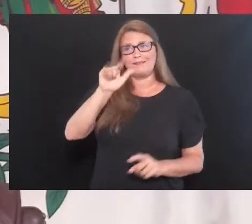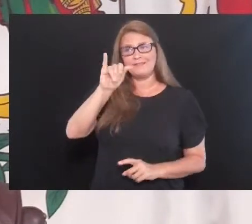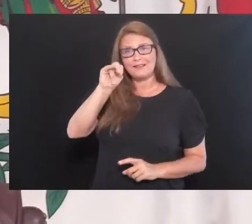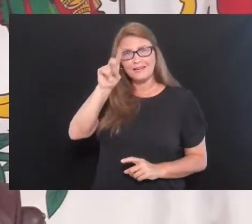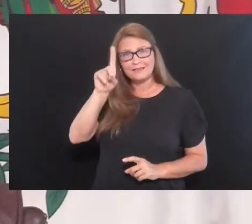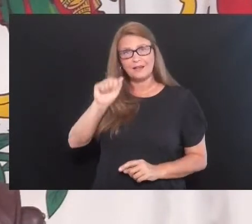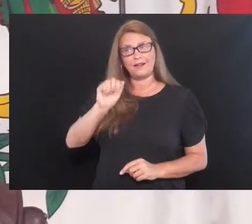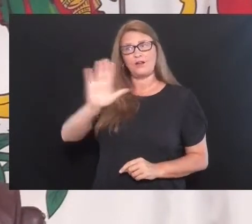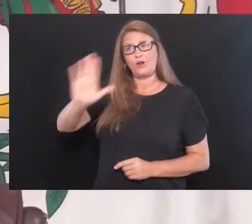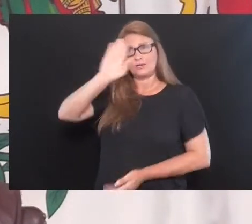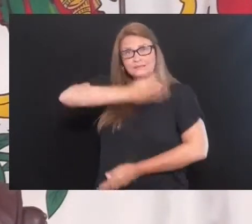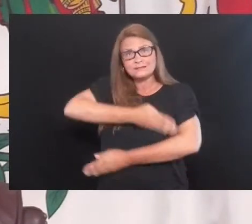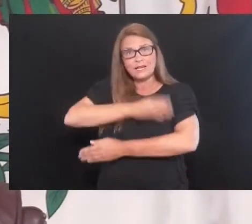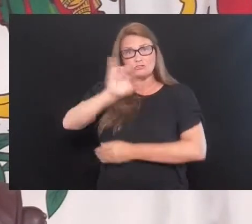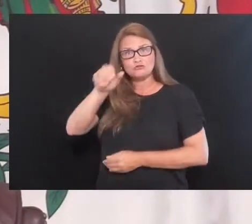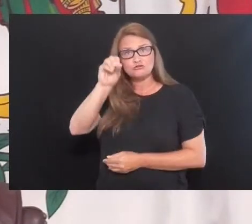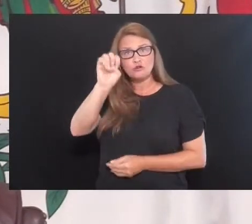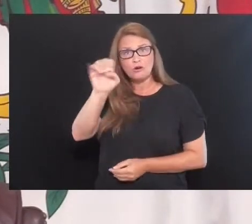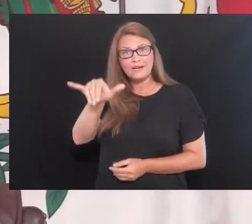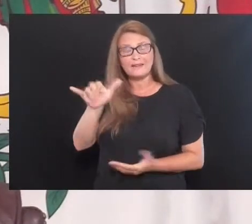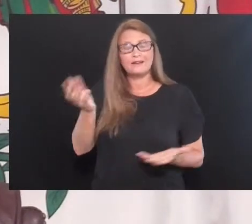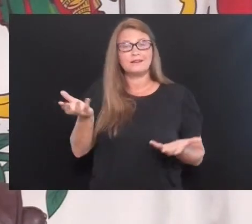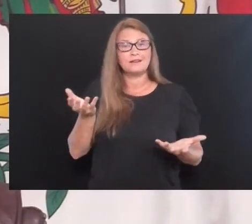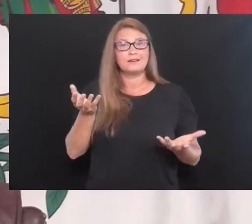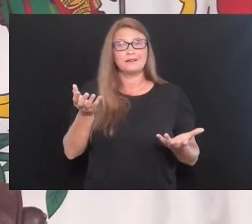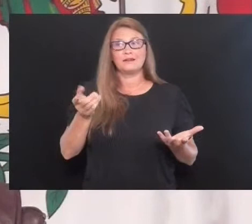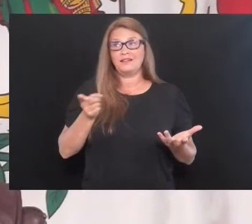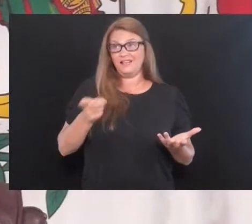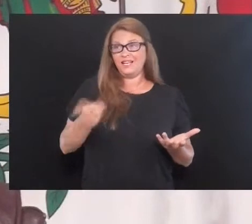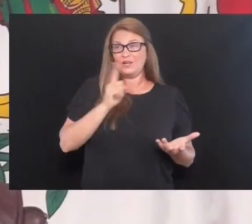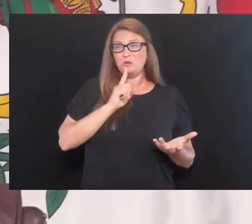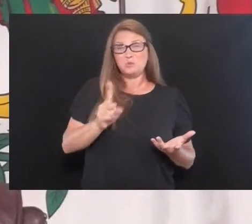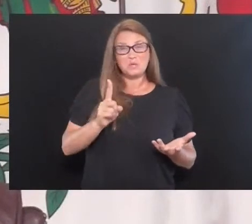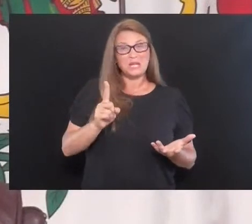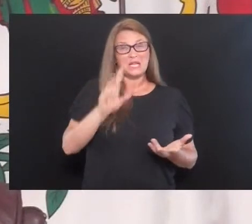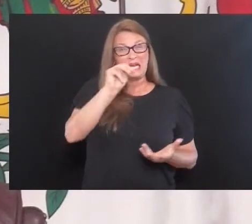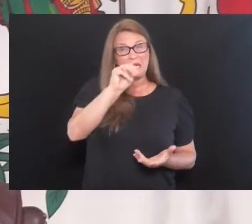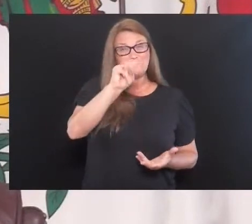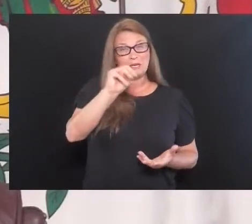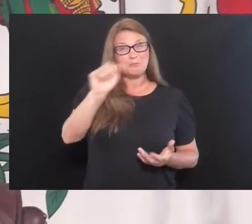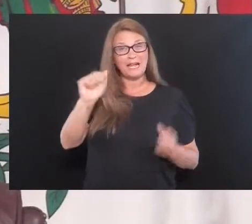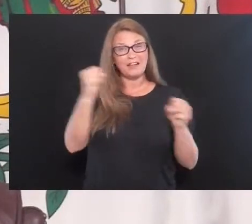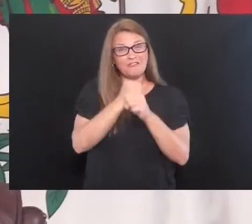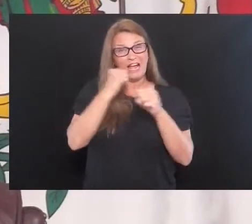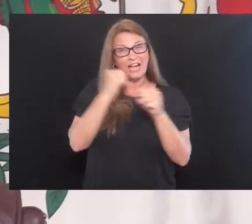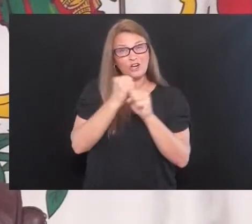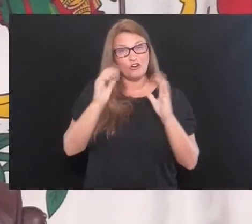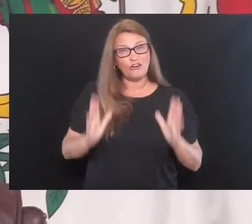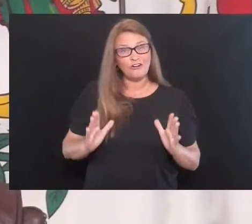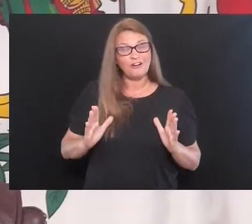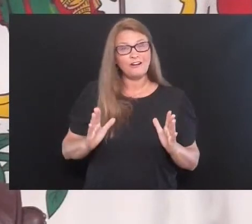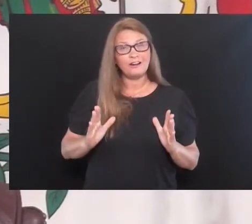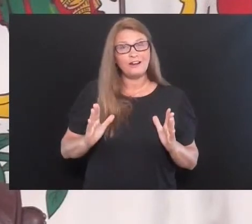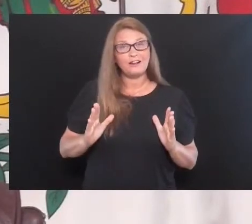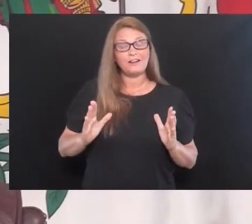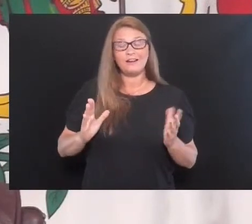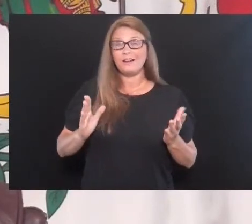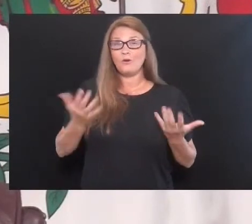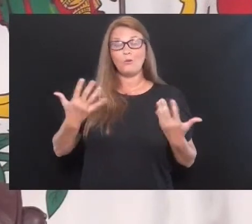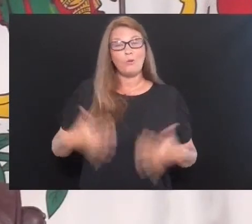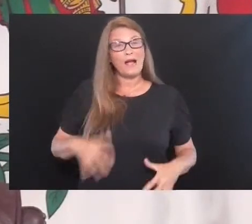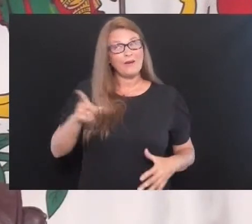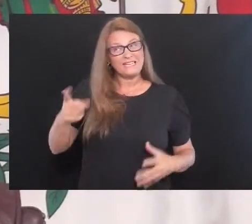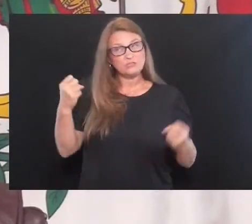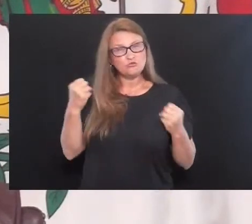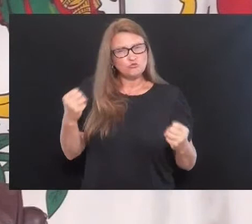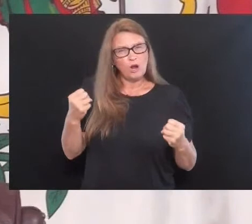her son, and here's a champion guy. I mean, a guy that was the toughest of the toughest of the toughest, and he's